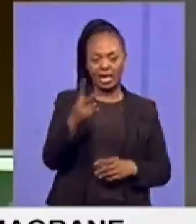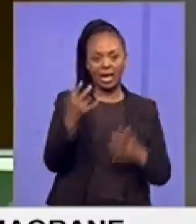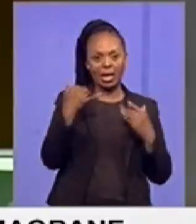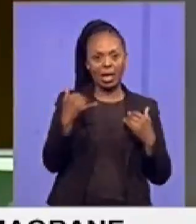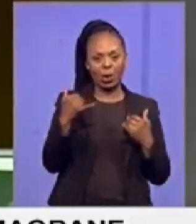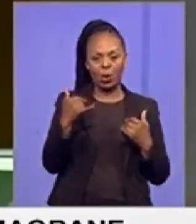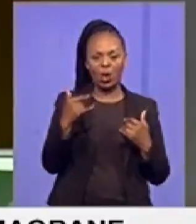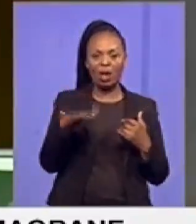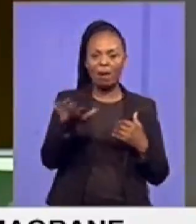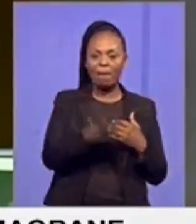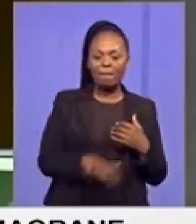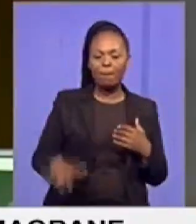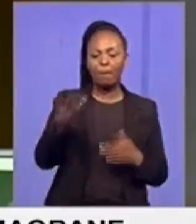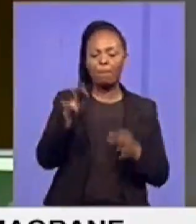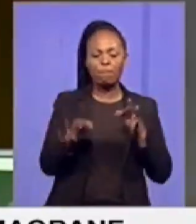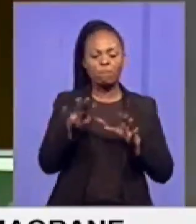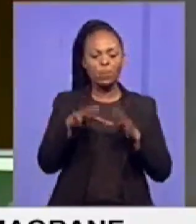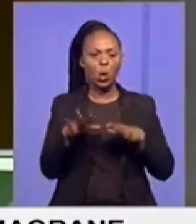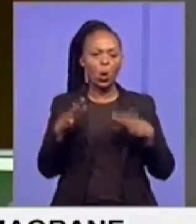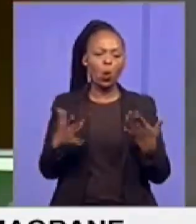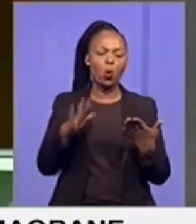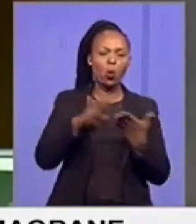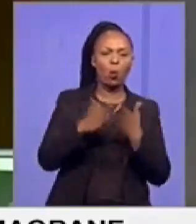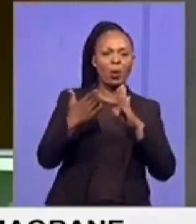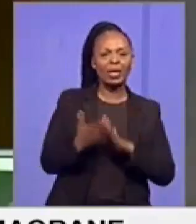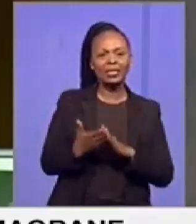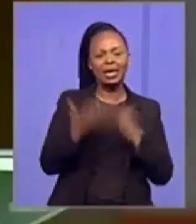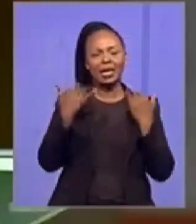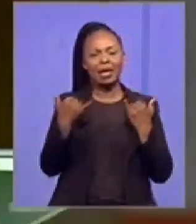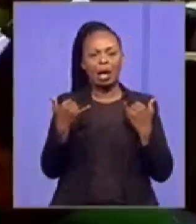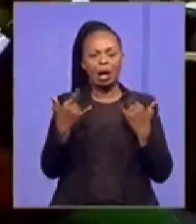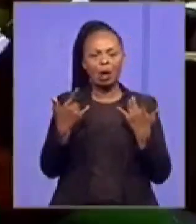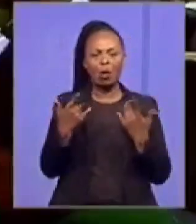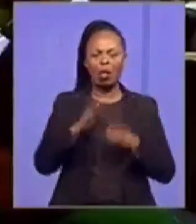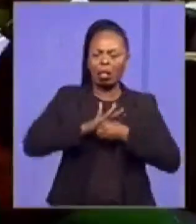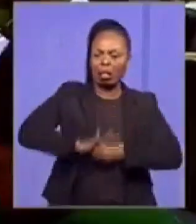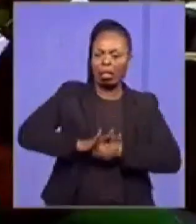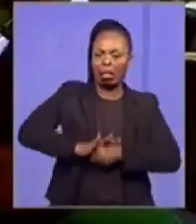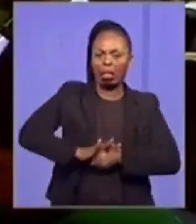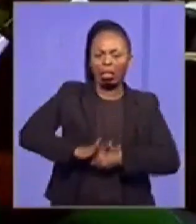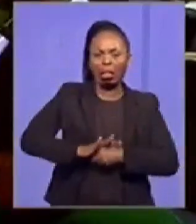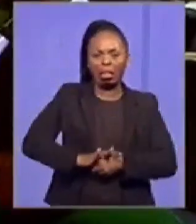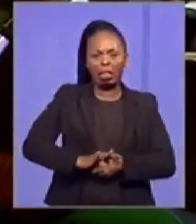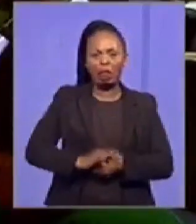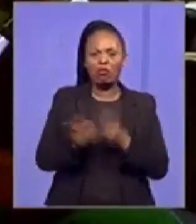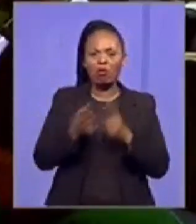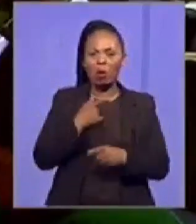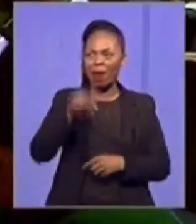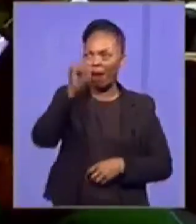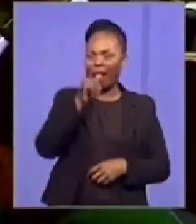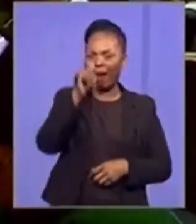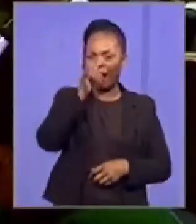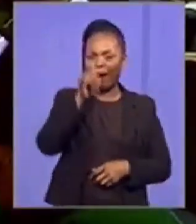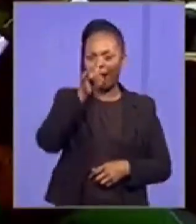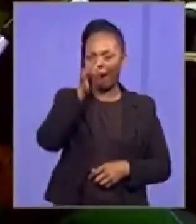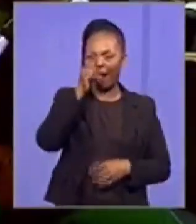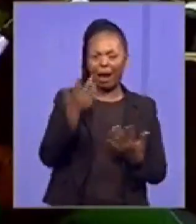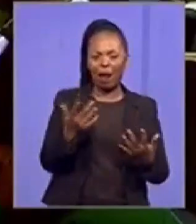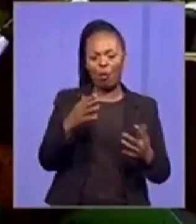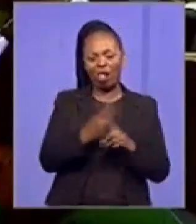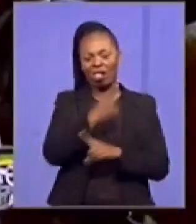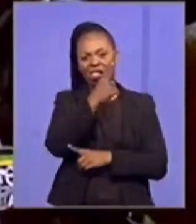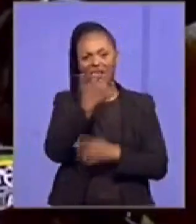hona sebaka se ileng hore baahi ba teng ba phela tlasa kgatello ke yone bosenyi bo bo etsalang ditlolo tsa